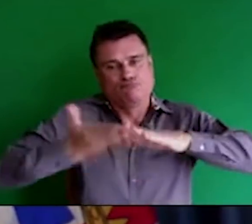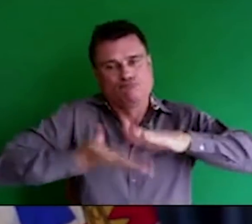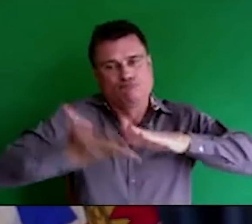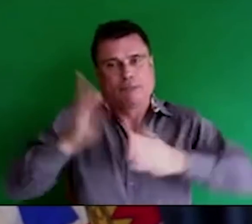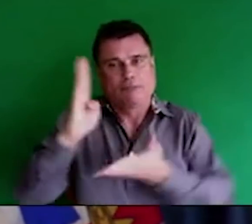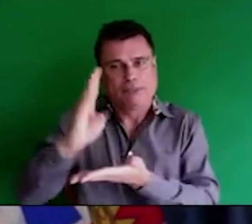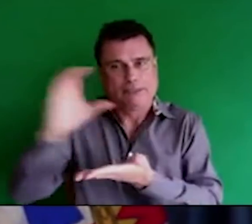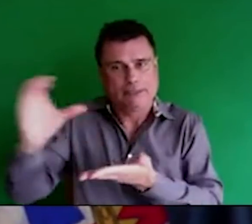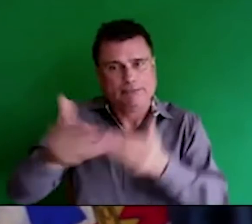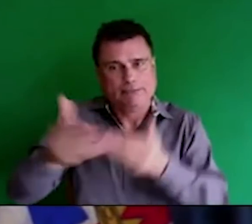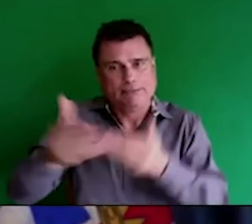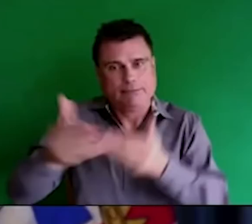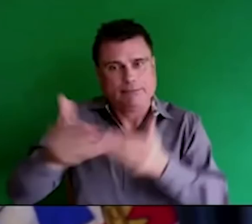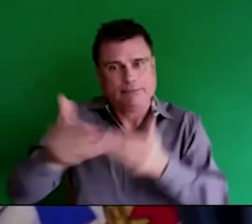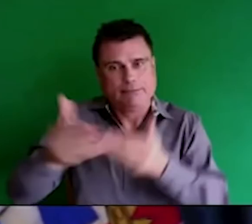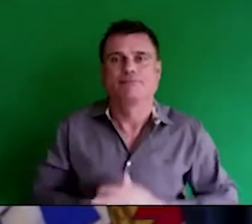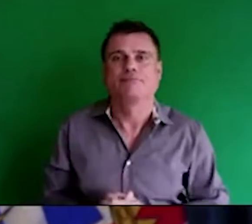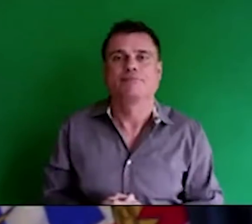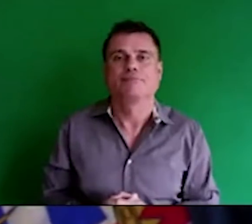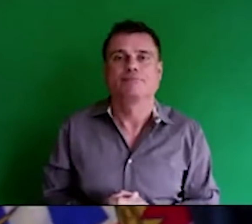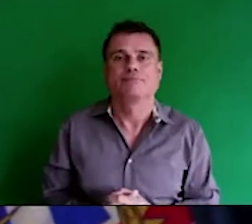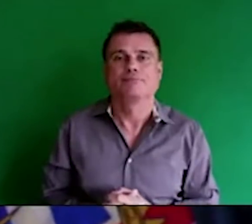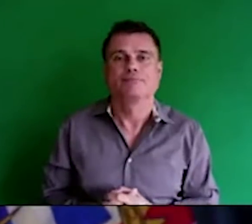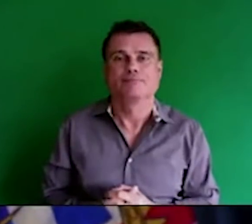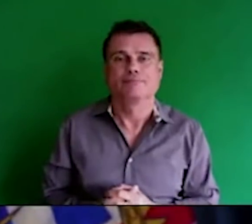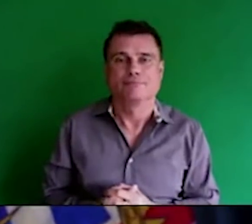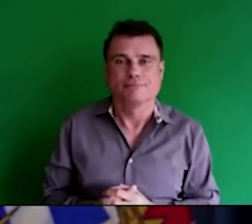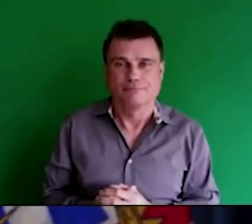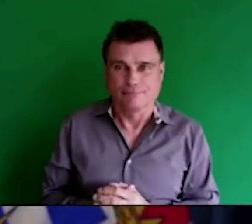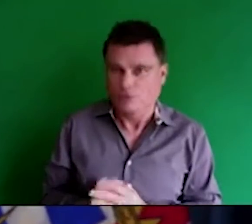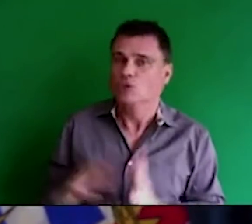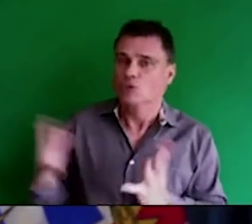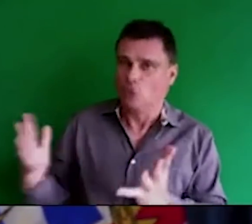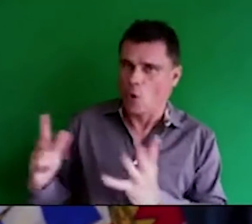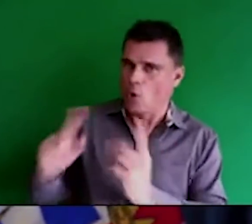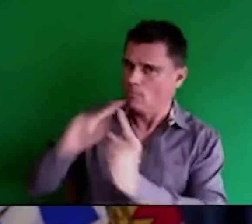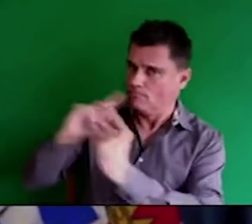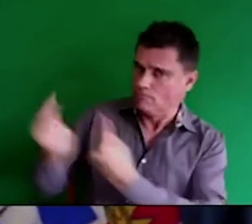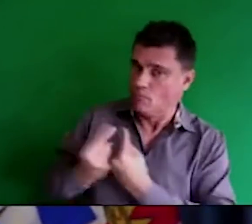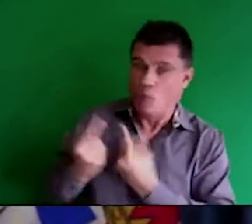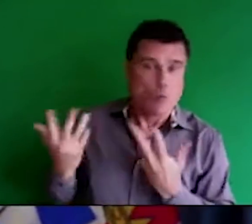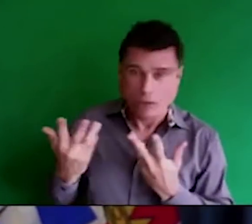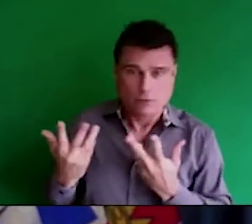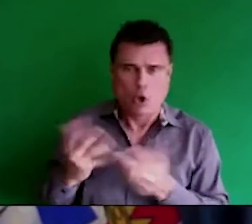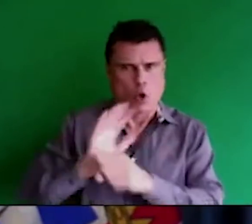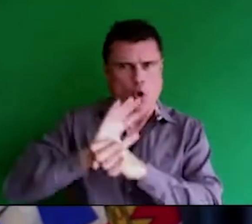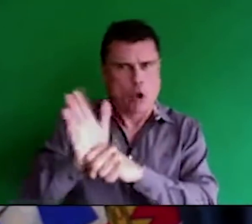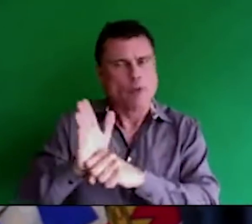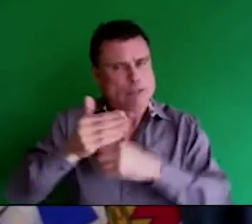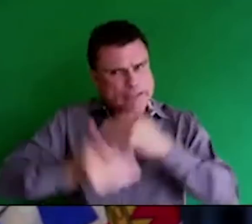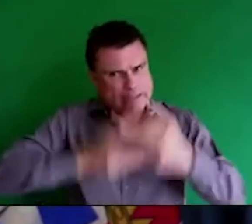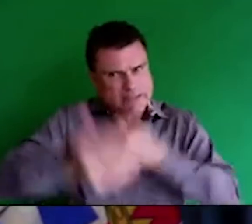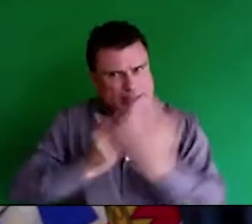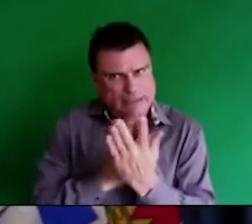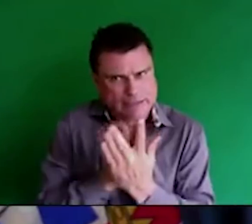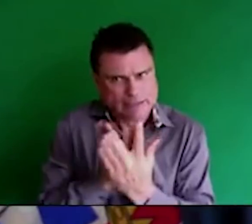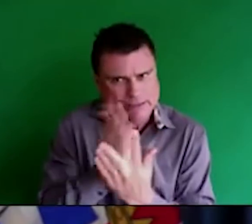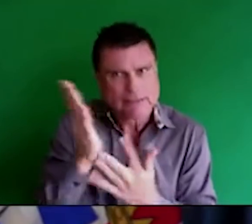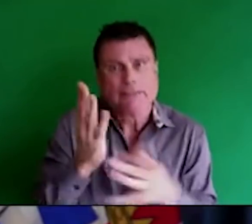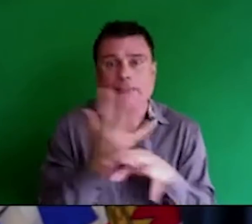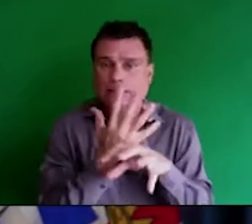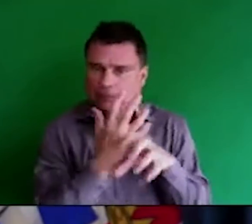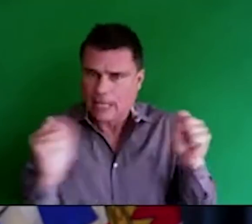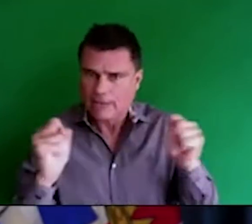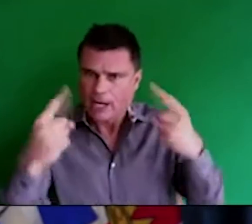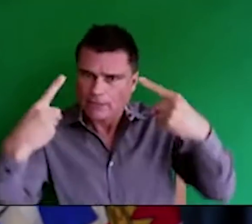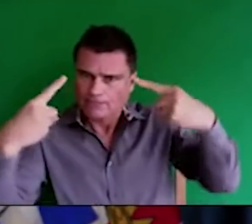that we get through this pandemic safely and effectively, and that's going to be our commitment going forward. It's humbling